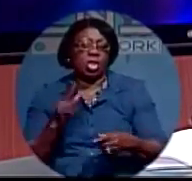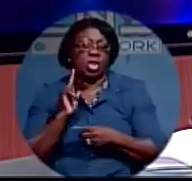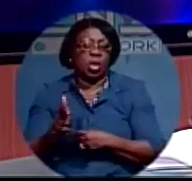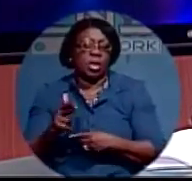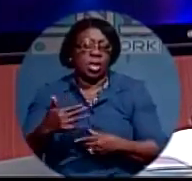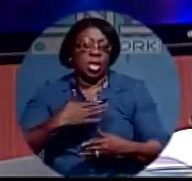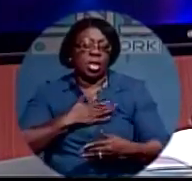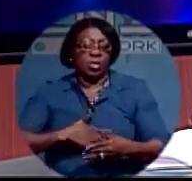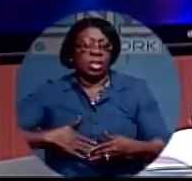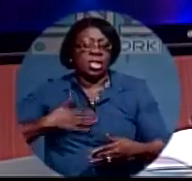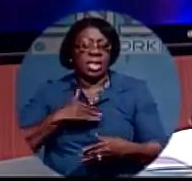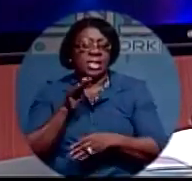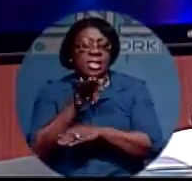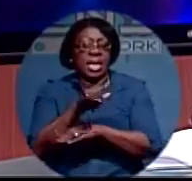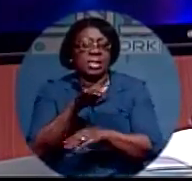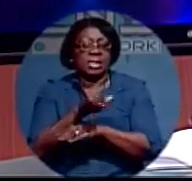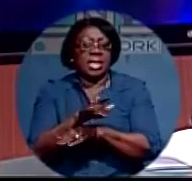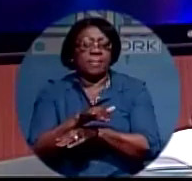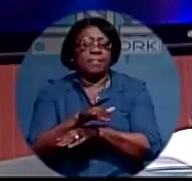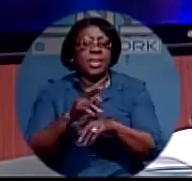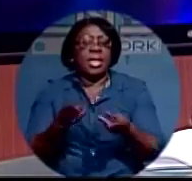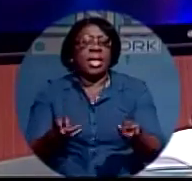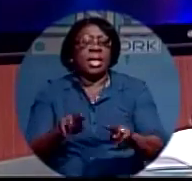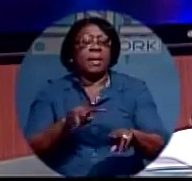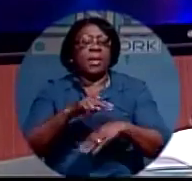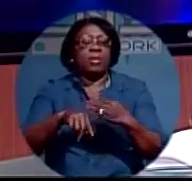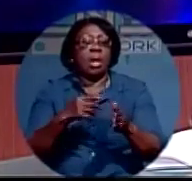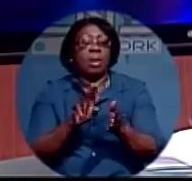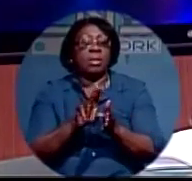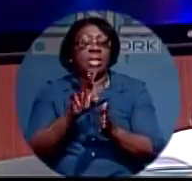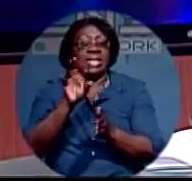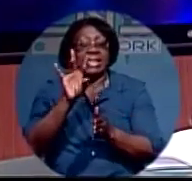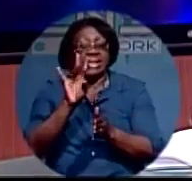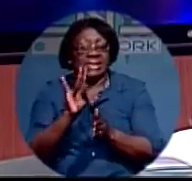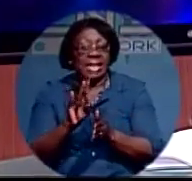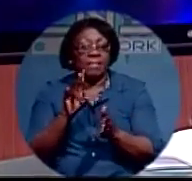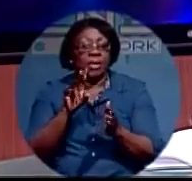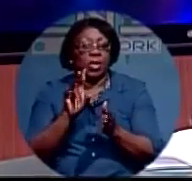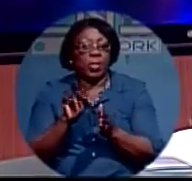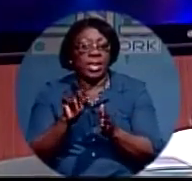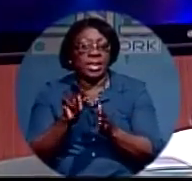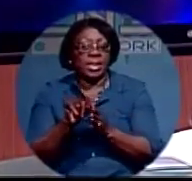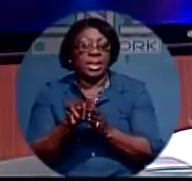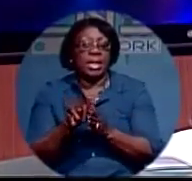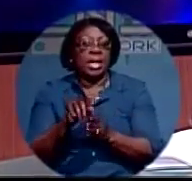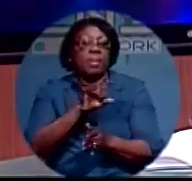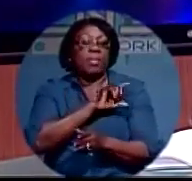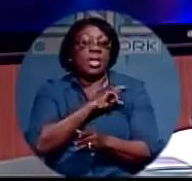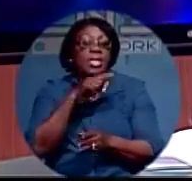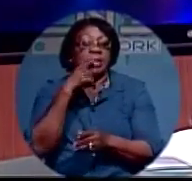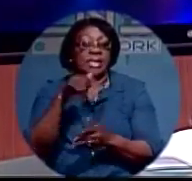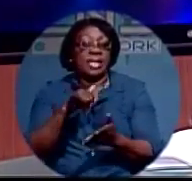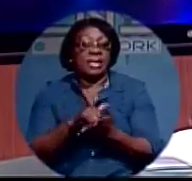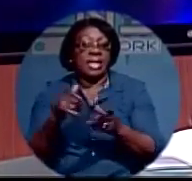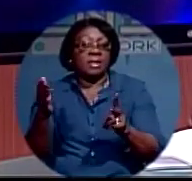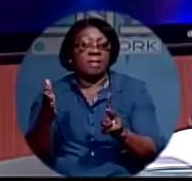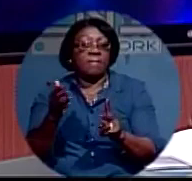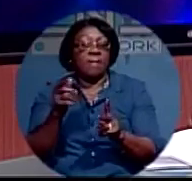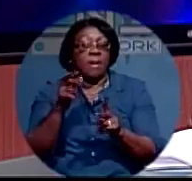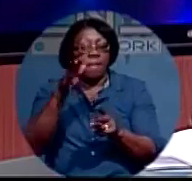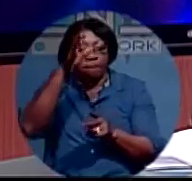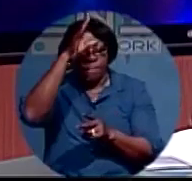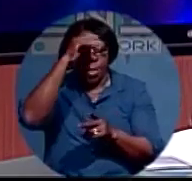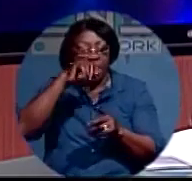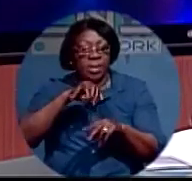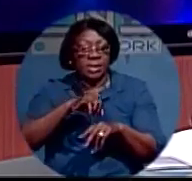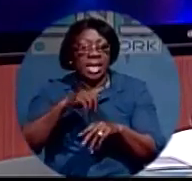The incident reportedly occurred around 7:20 last evening. Initial police reports indicate that the victim was at Yamacraw Hill